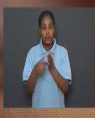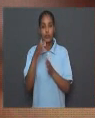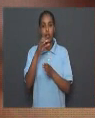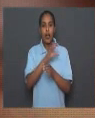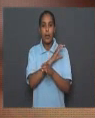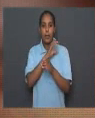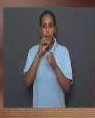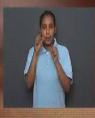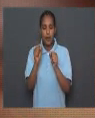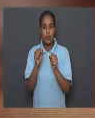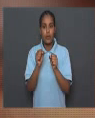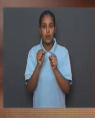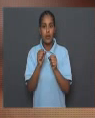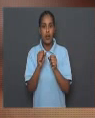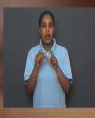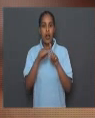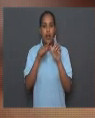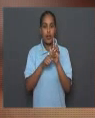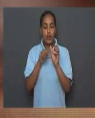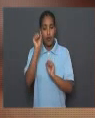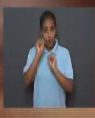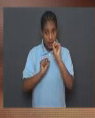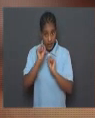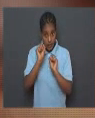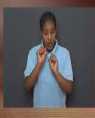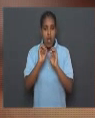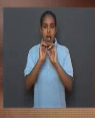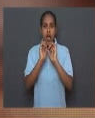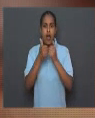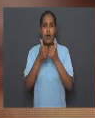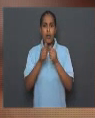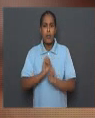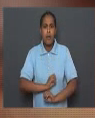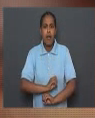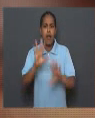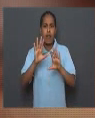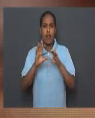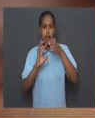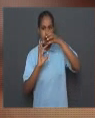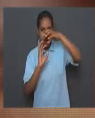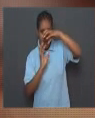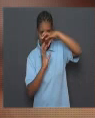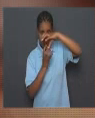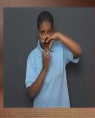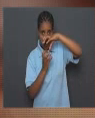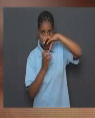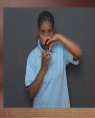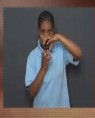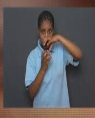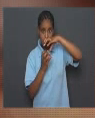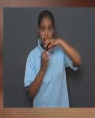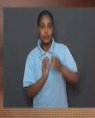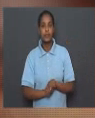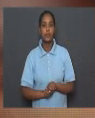ability to provide ions by comparing how brightly the light bulb glows, if at